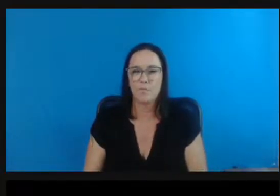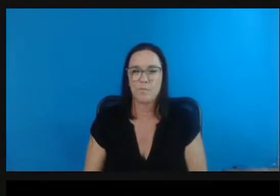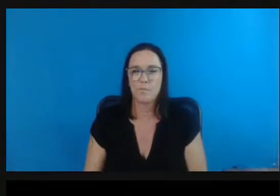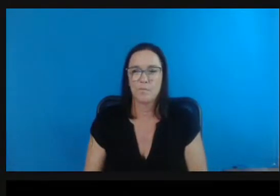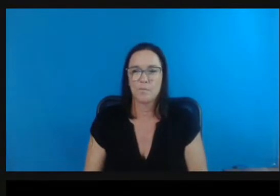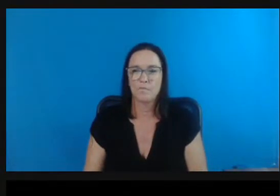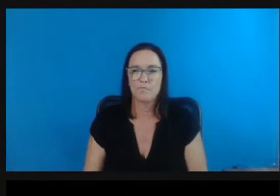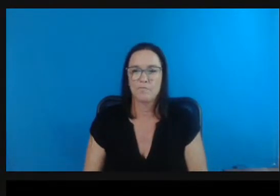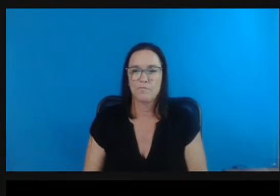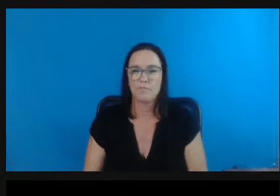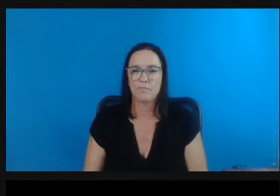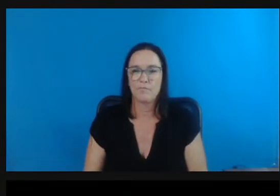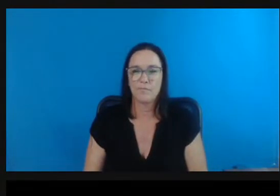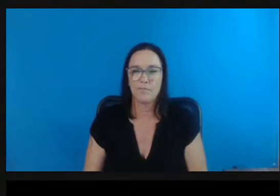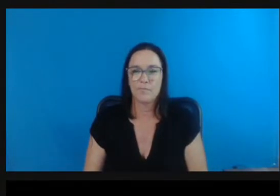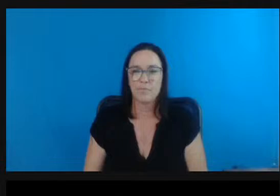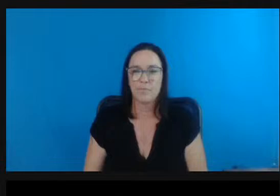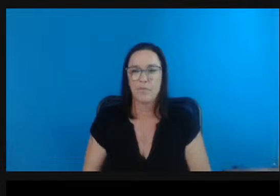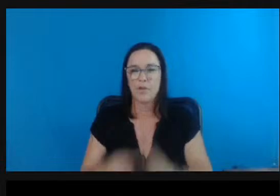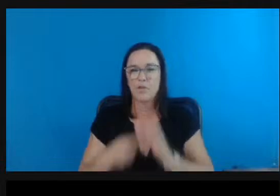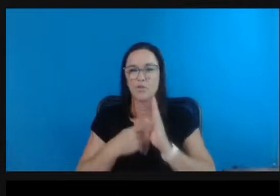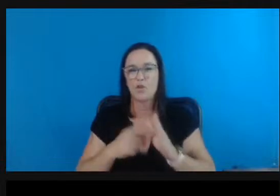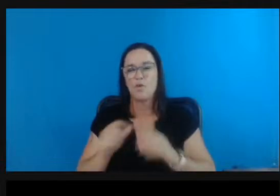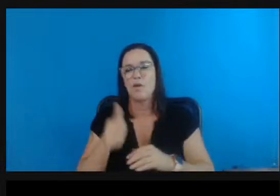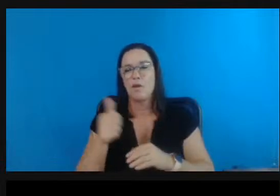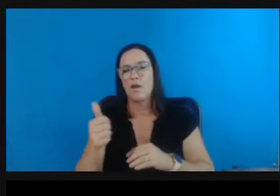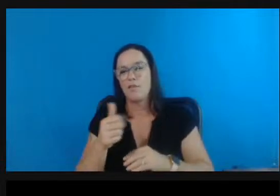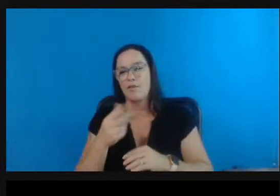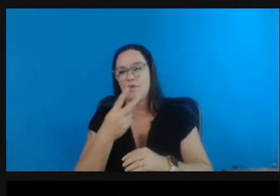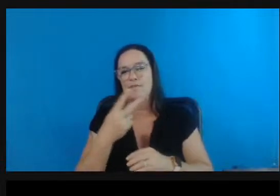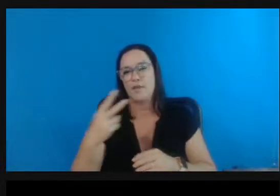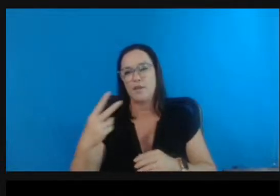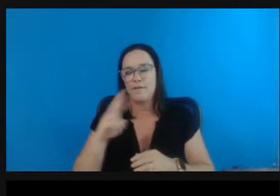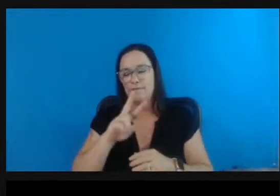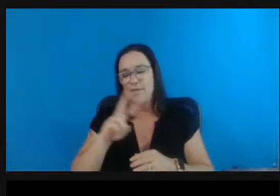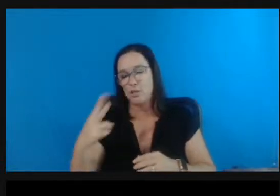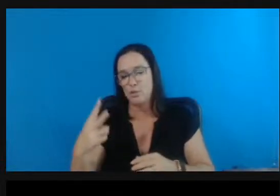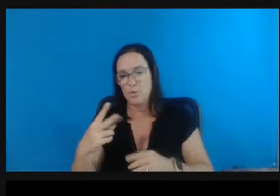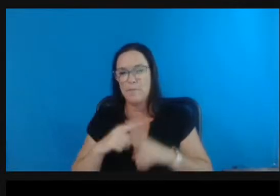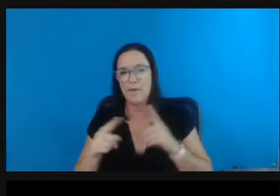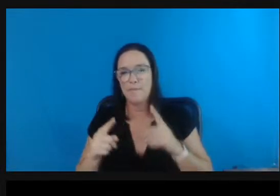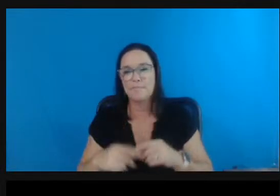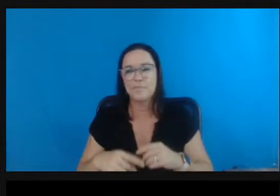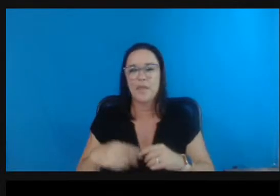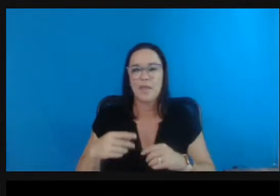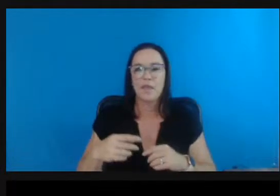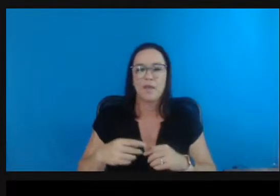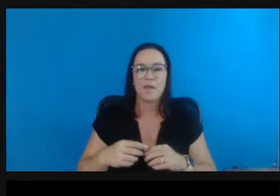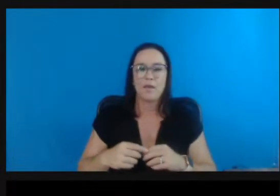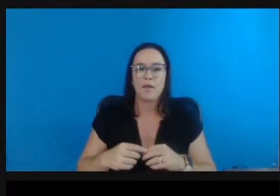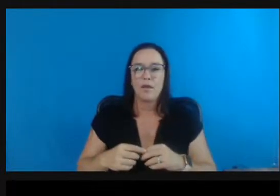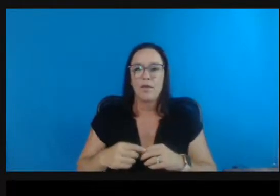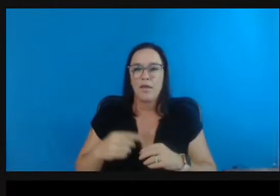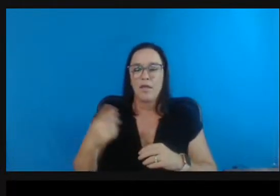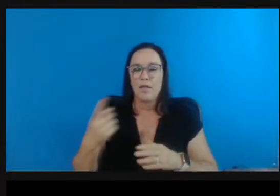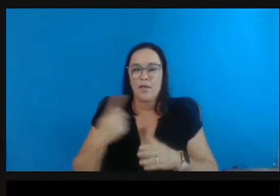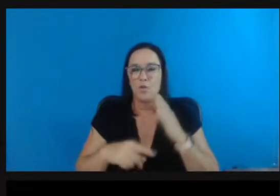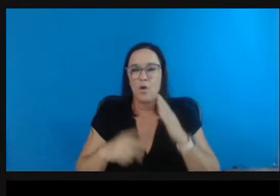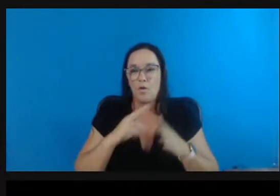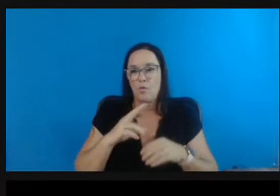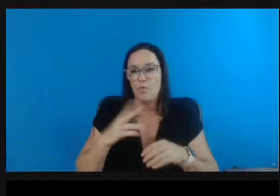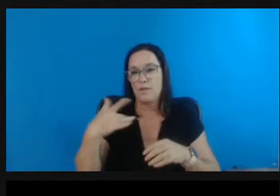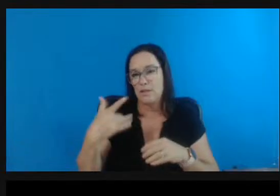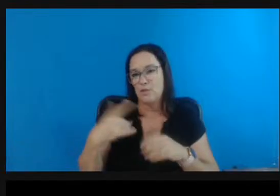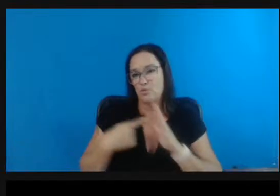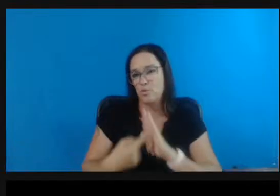And that's the V1. We'll show you guys a different view of the V1 and V2 here in a minute, but first I'll just show you this, what we normally show you guys. And so just for comparison about